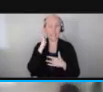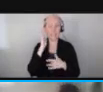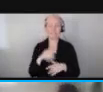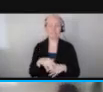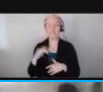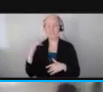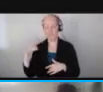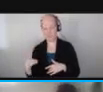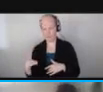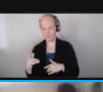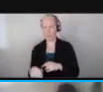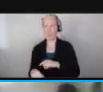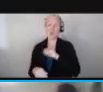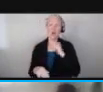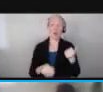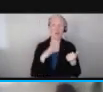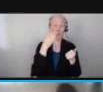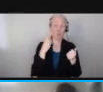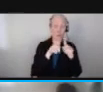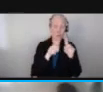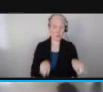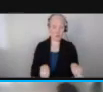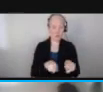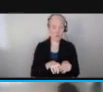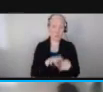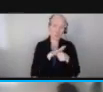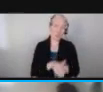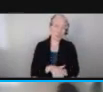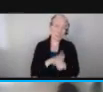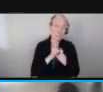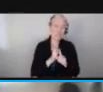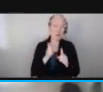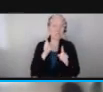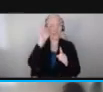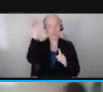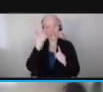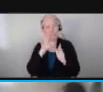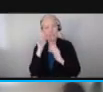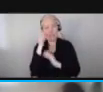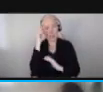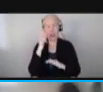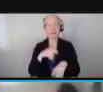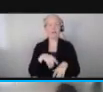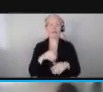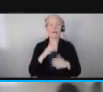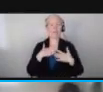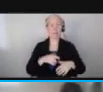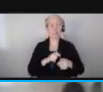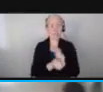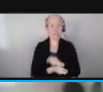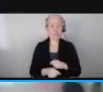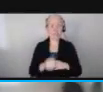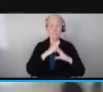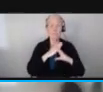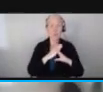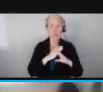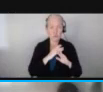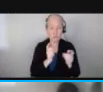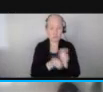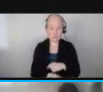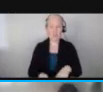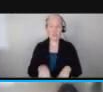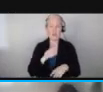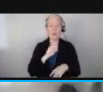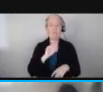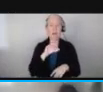at the stressors from spaceflight and the changes to physiology, like the immune risk, the microhost risk,